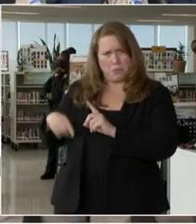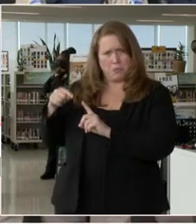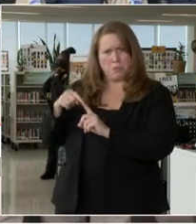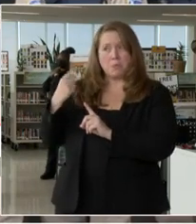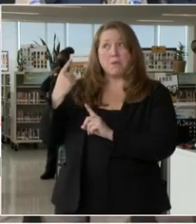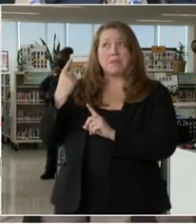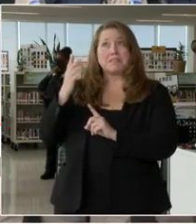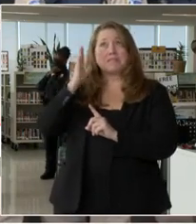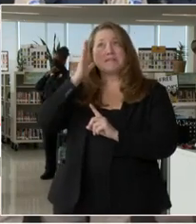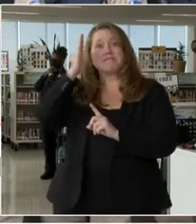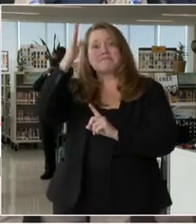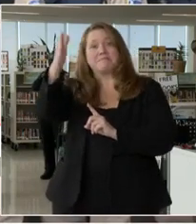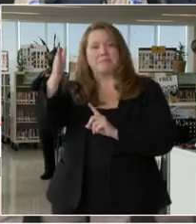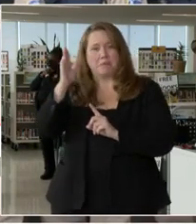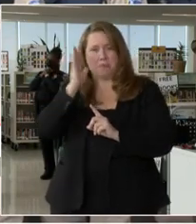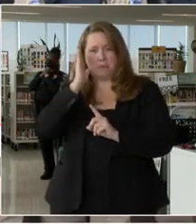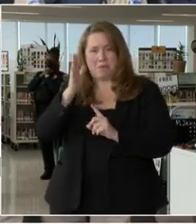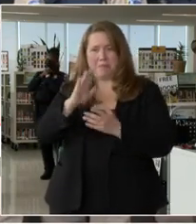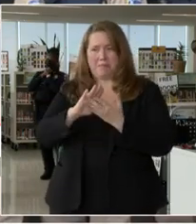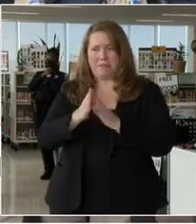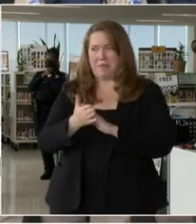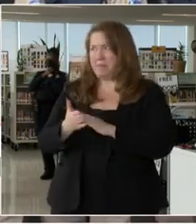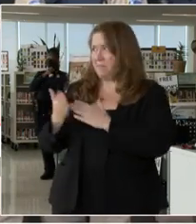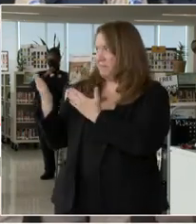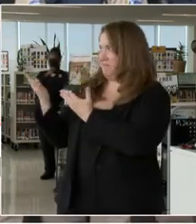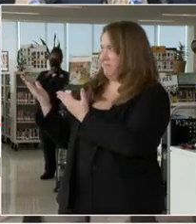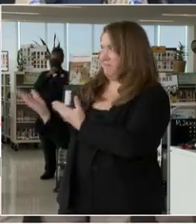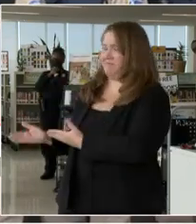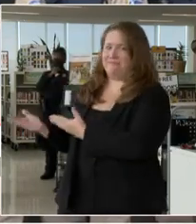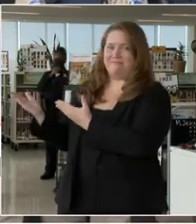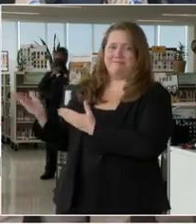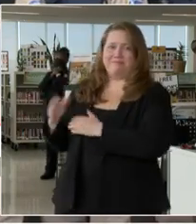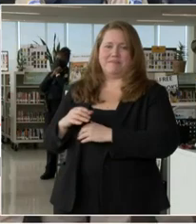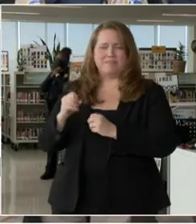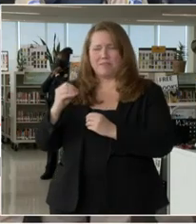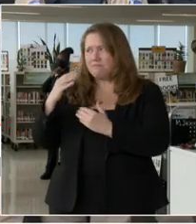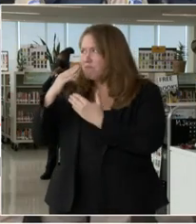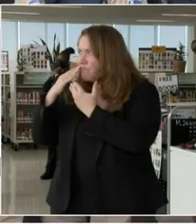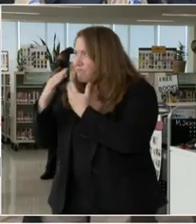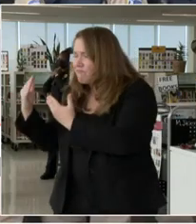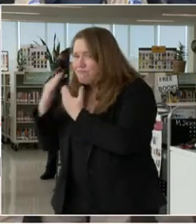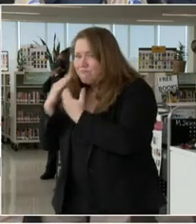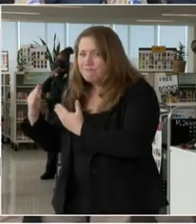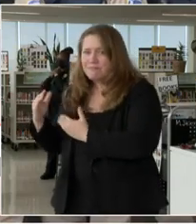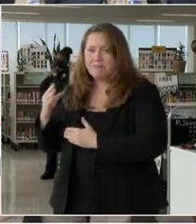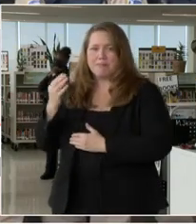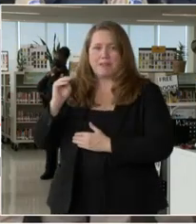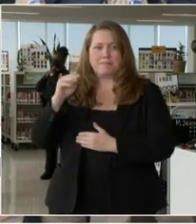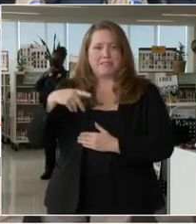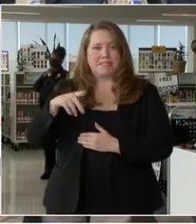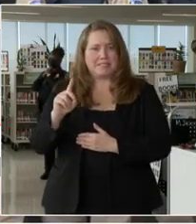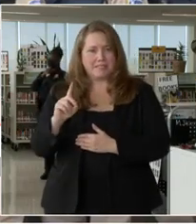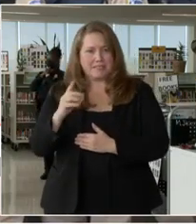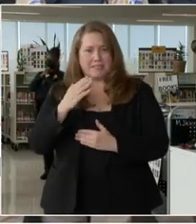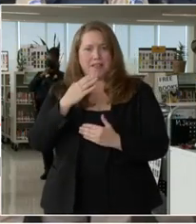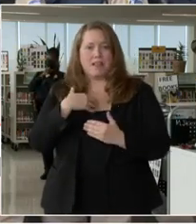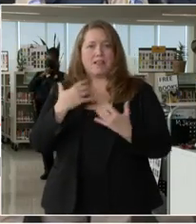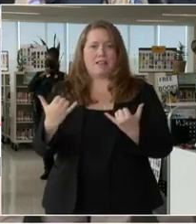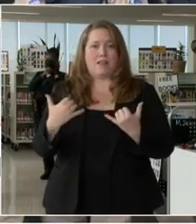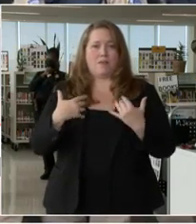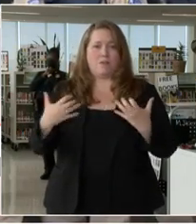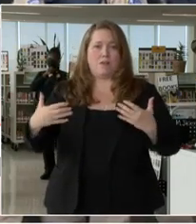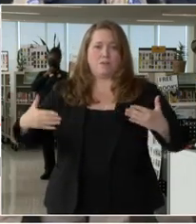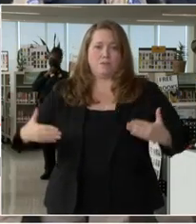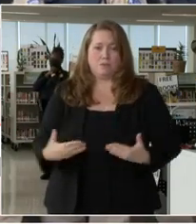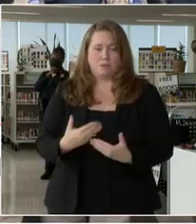footsteps. So on the behalf of the Cadet Corps and the Metropolitan Police Department, I would now like to introduce